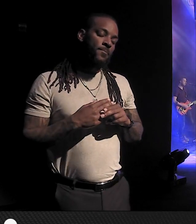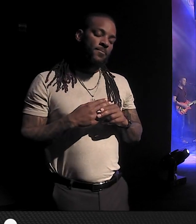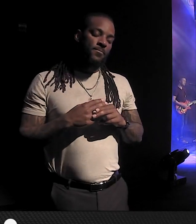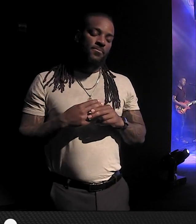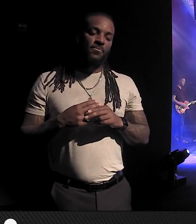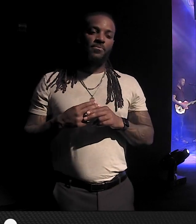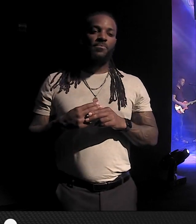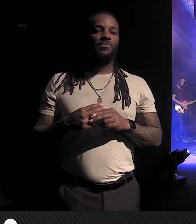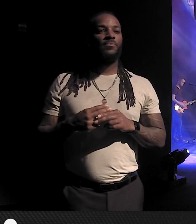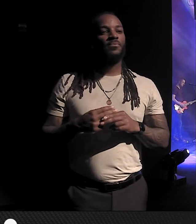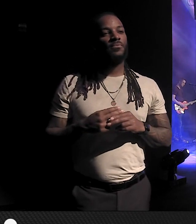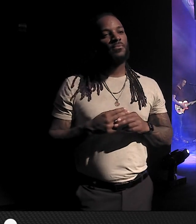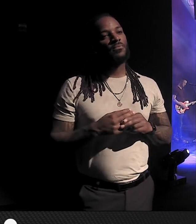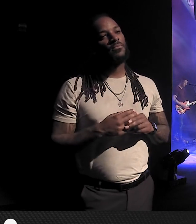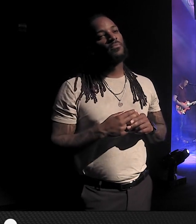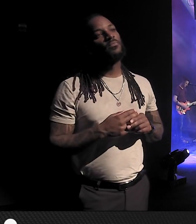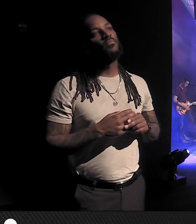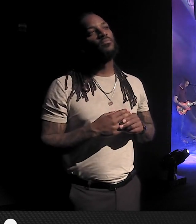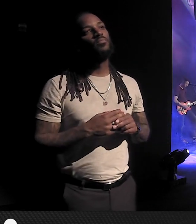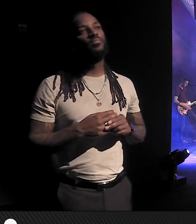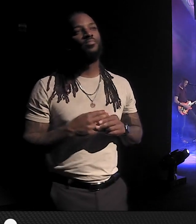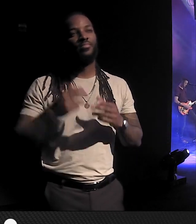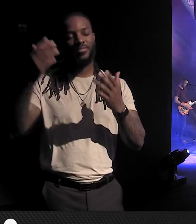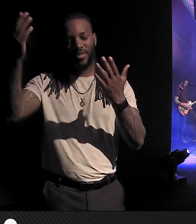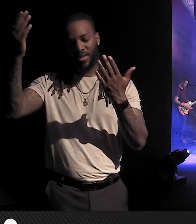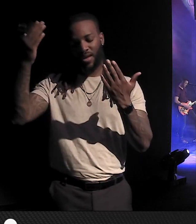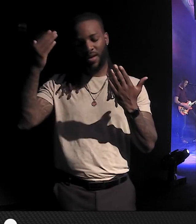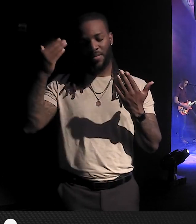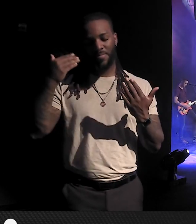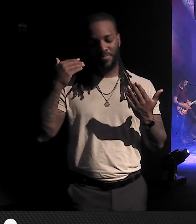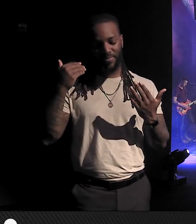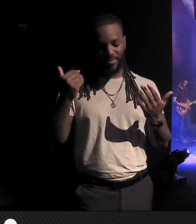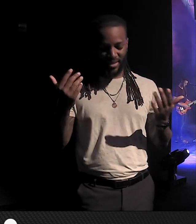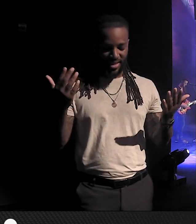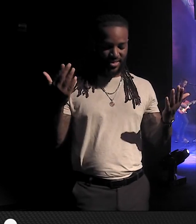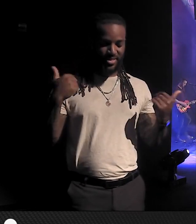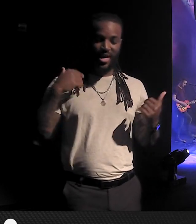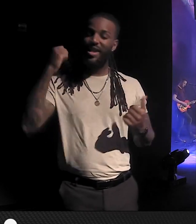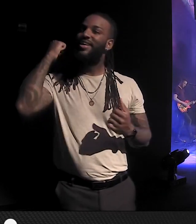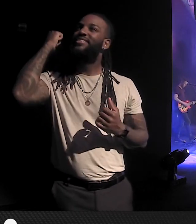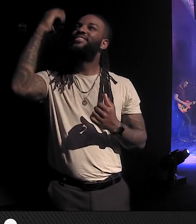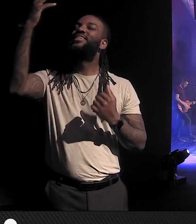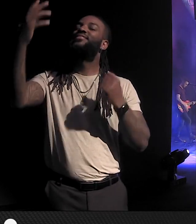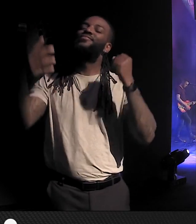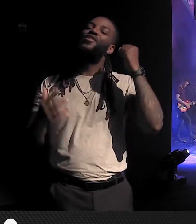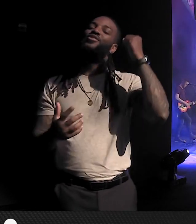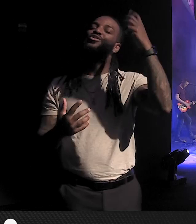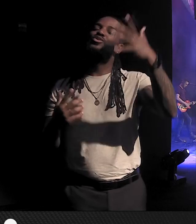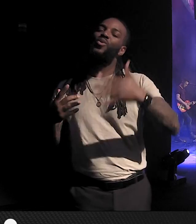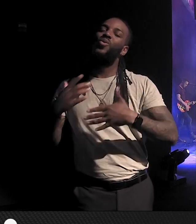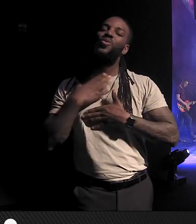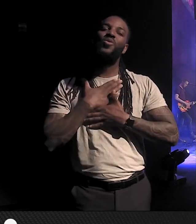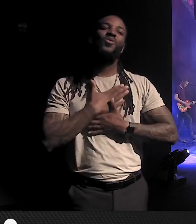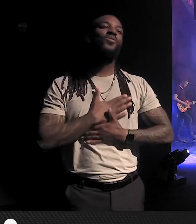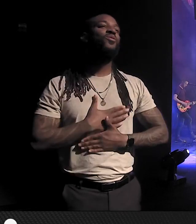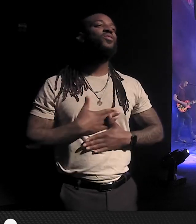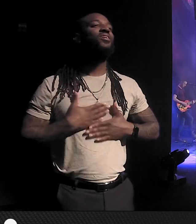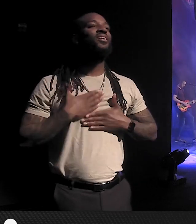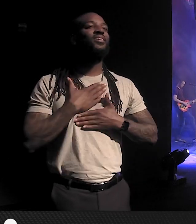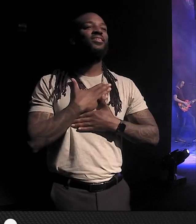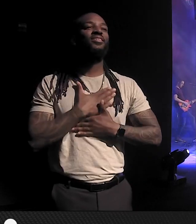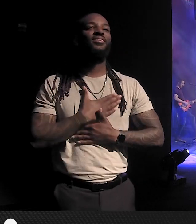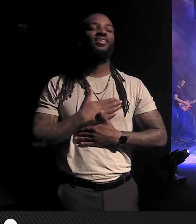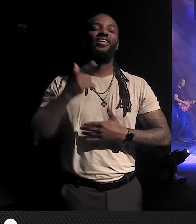name. Come on, let's sing, come. So come, Let us sing for